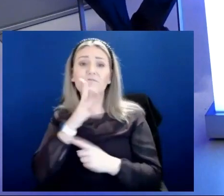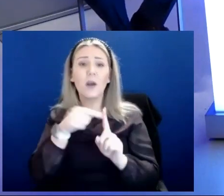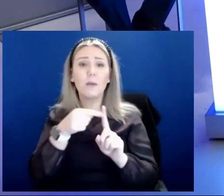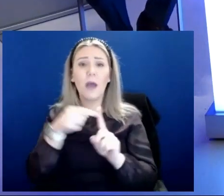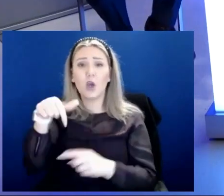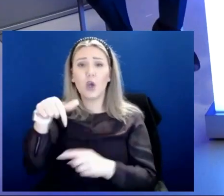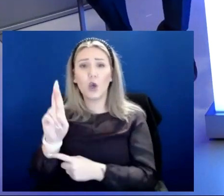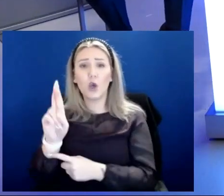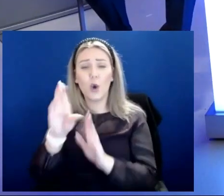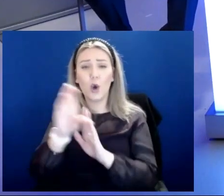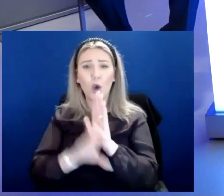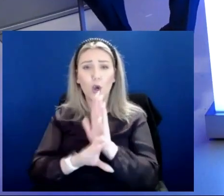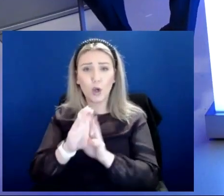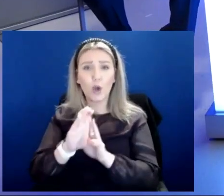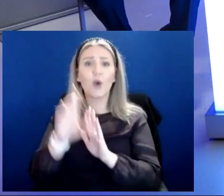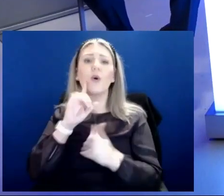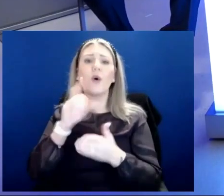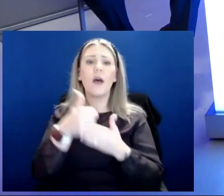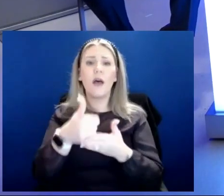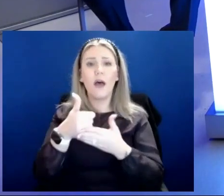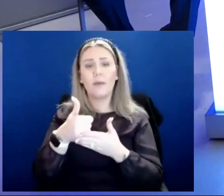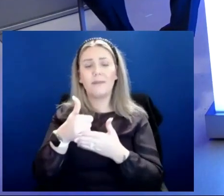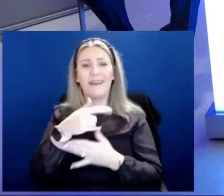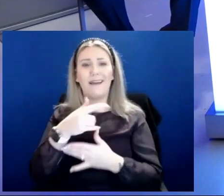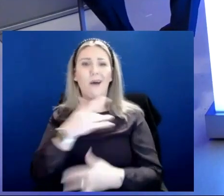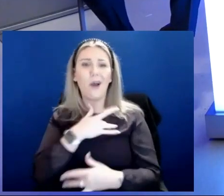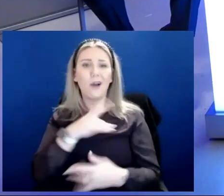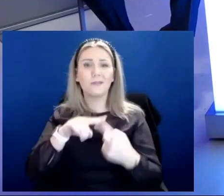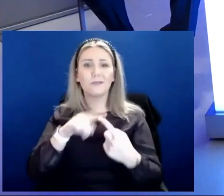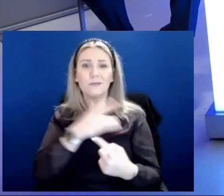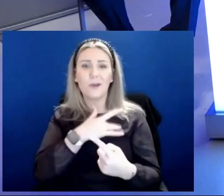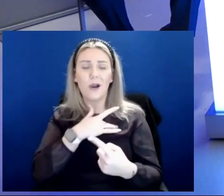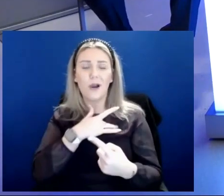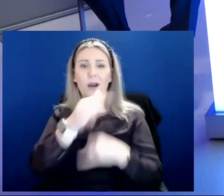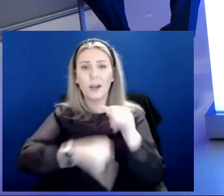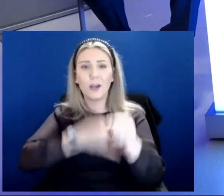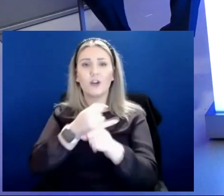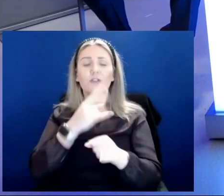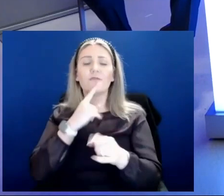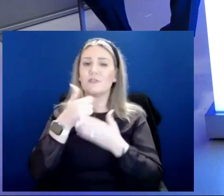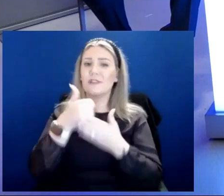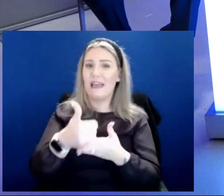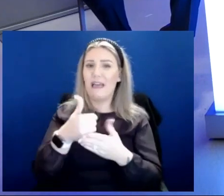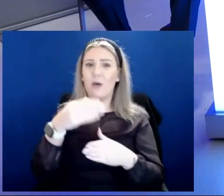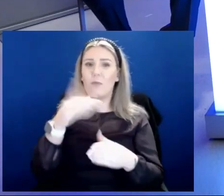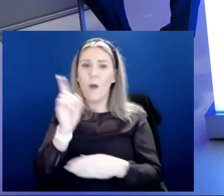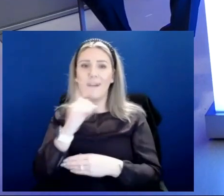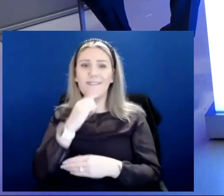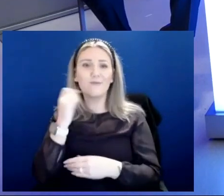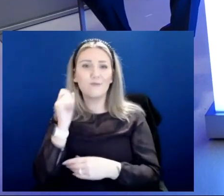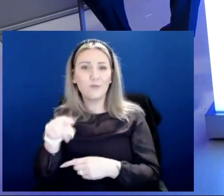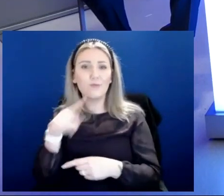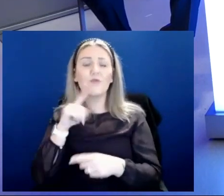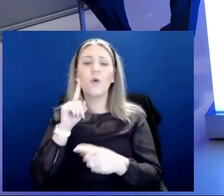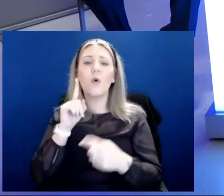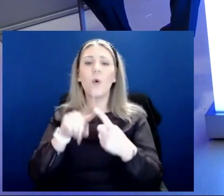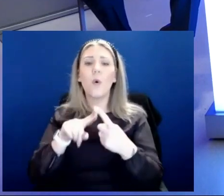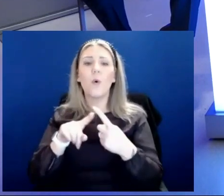help out Heart to Heart International. If you want to donate to help the efforts in Ukraine, go to